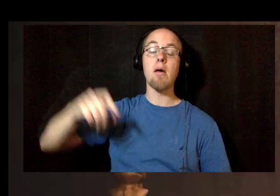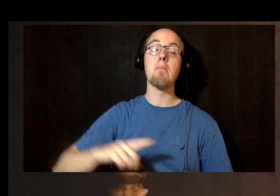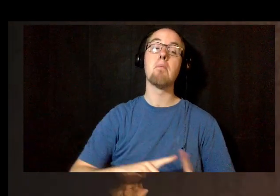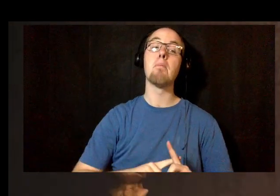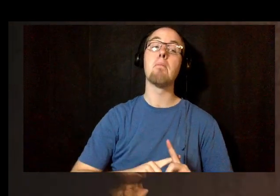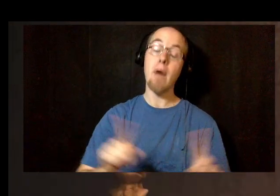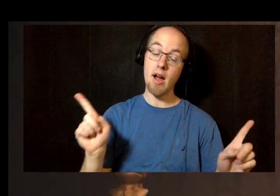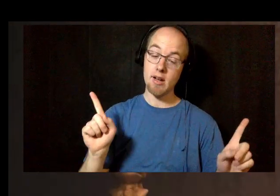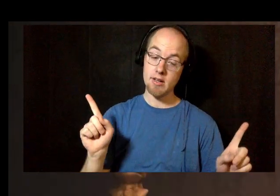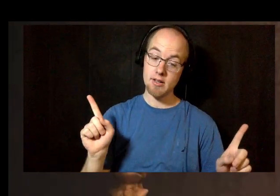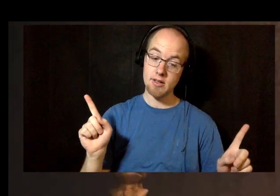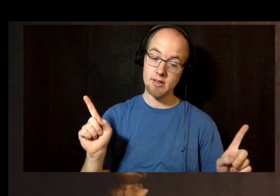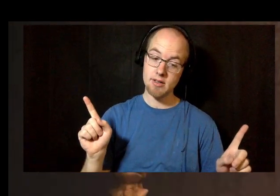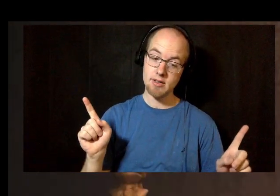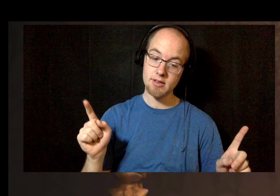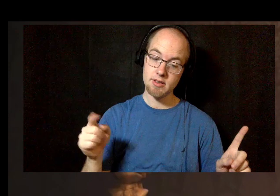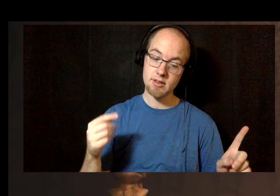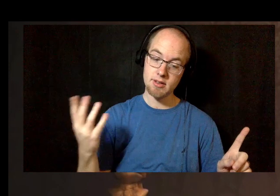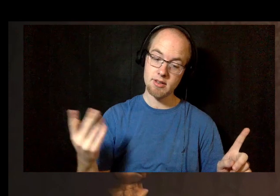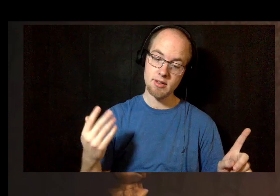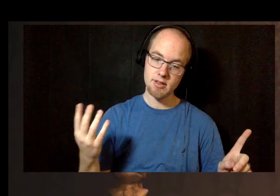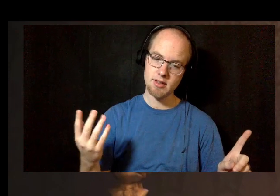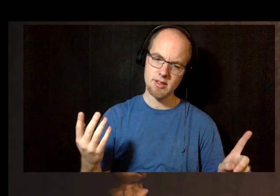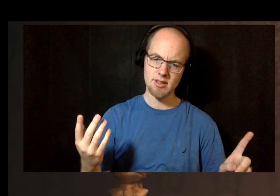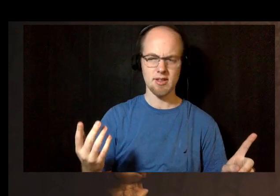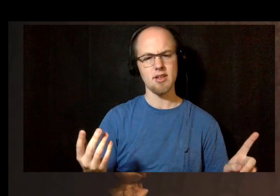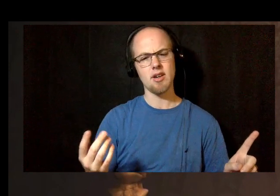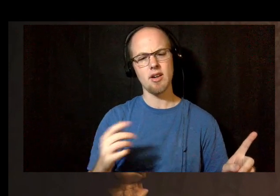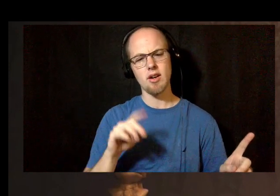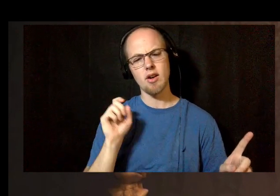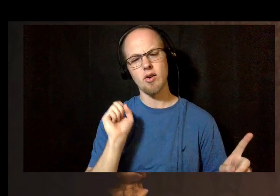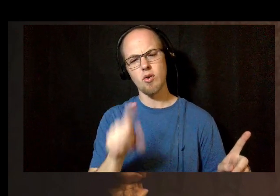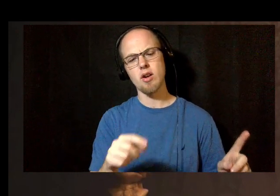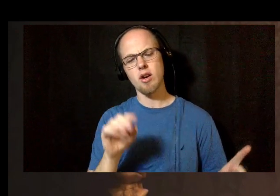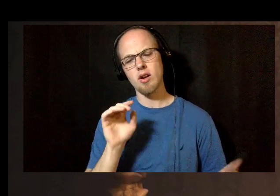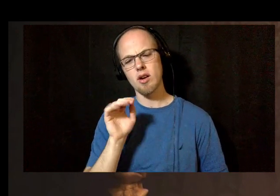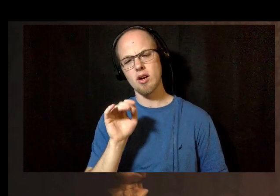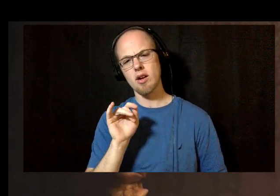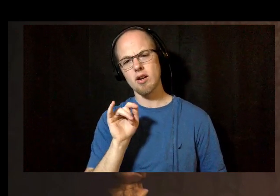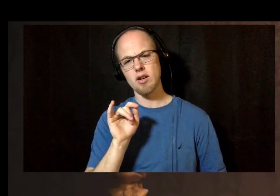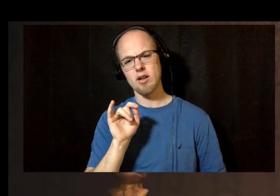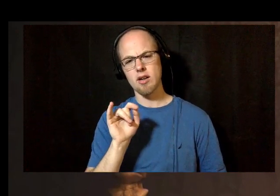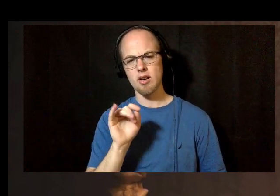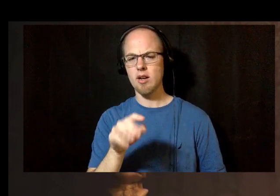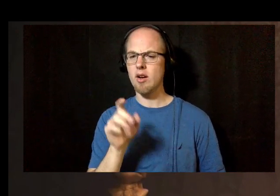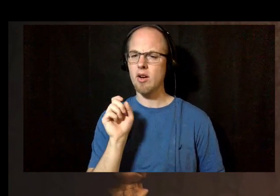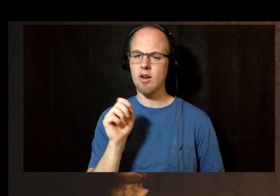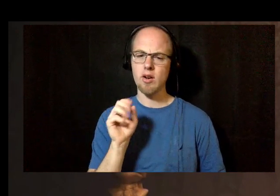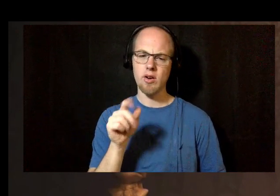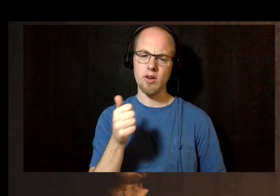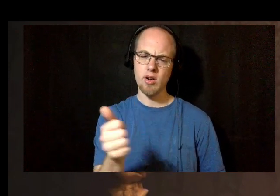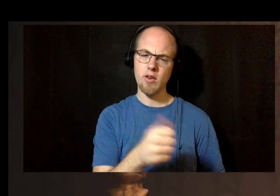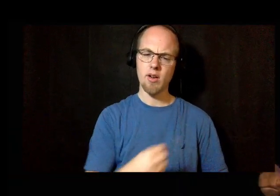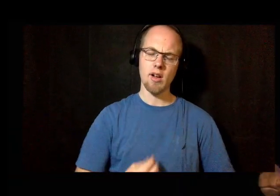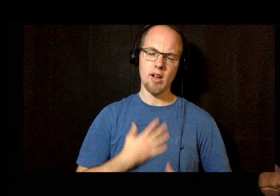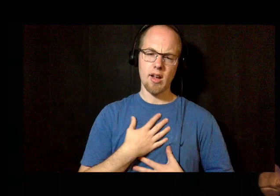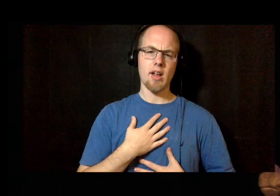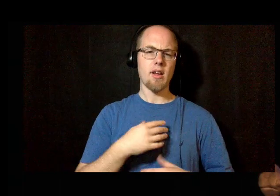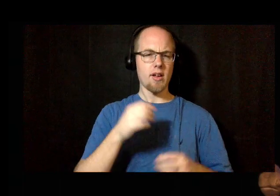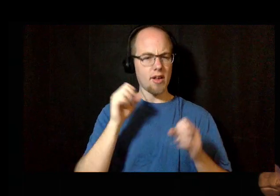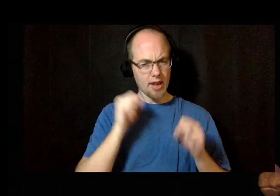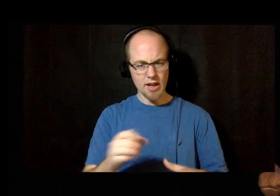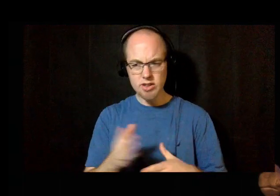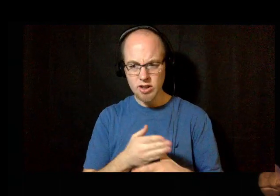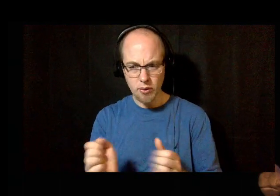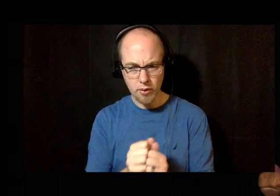But are you only enlightened if you're able to share it with people? You know? If